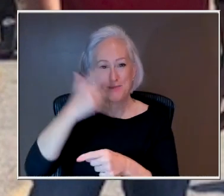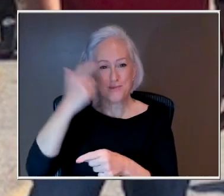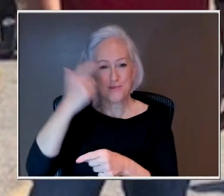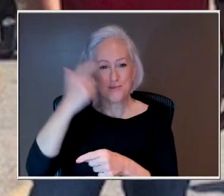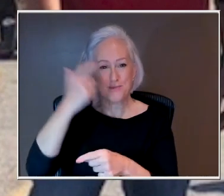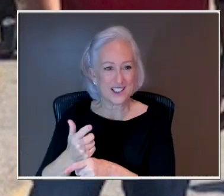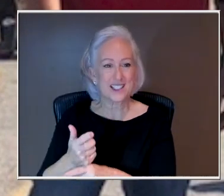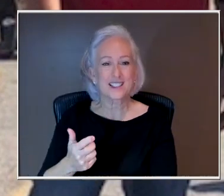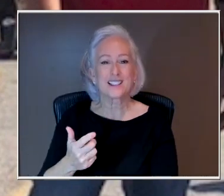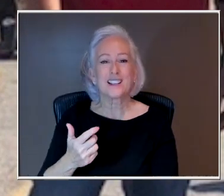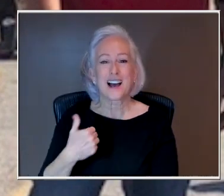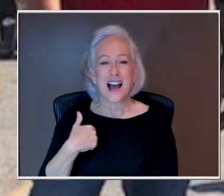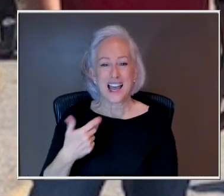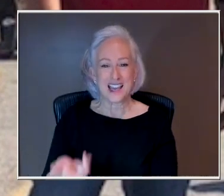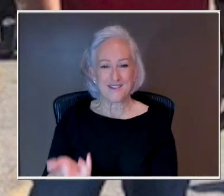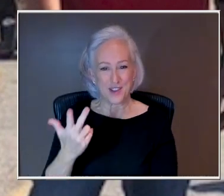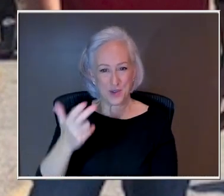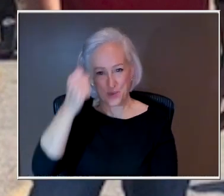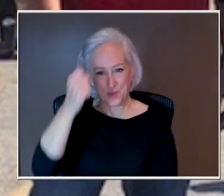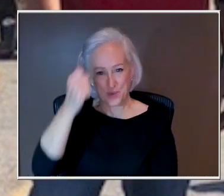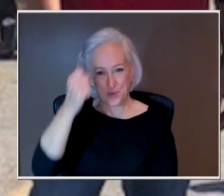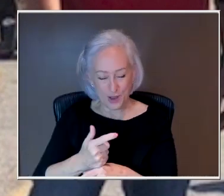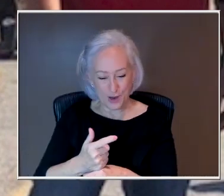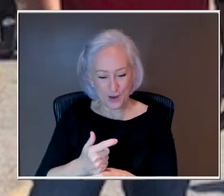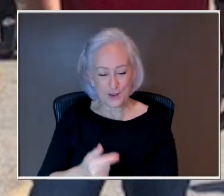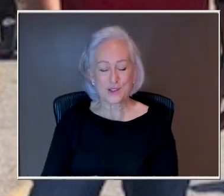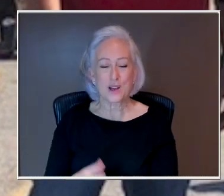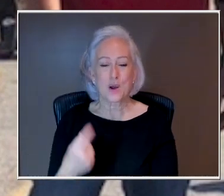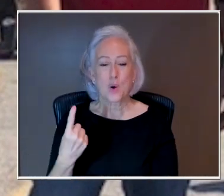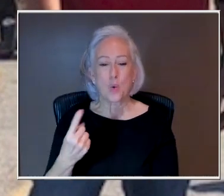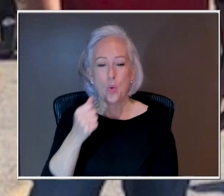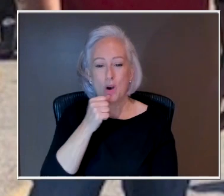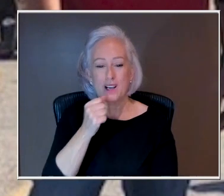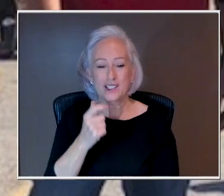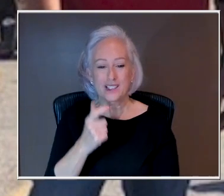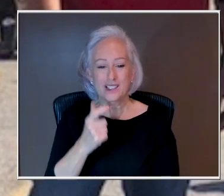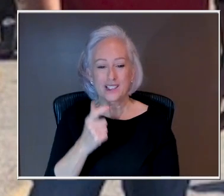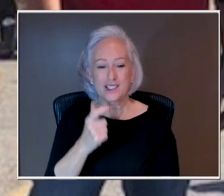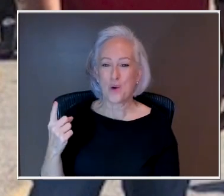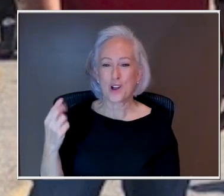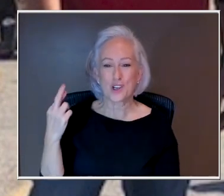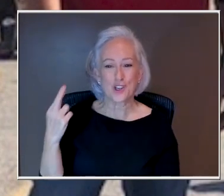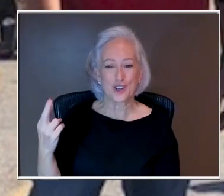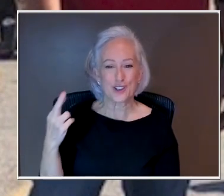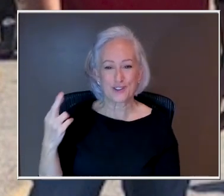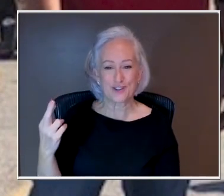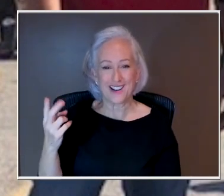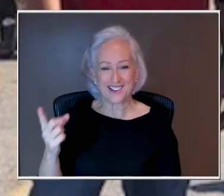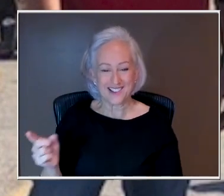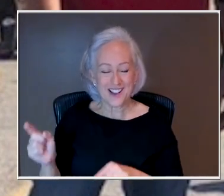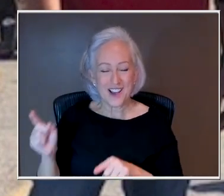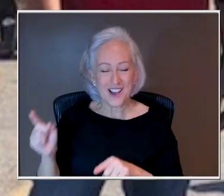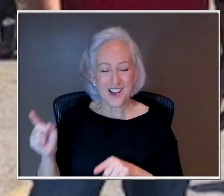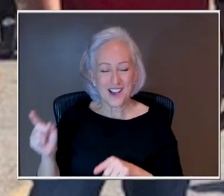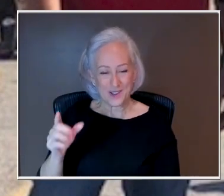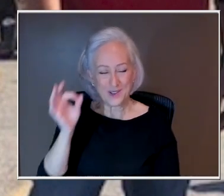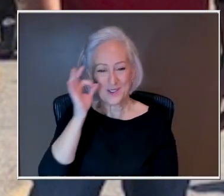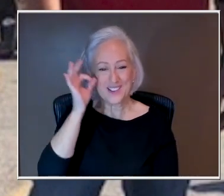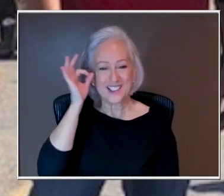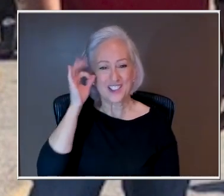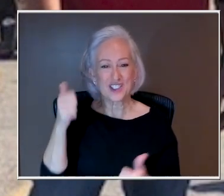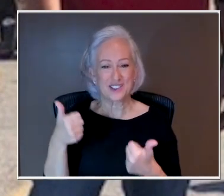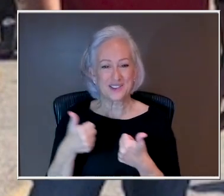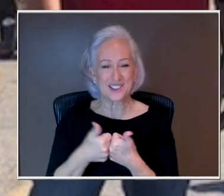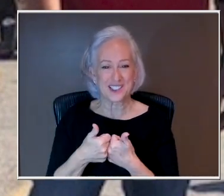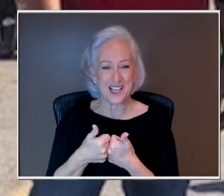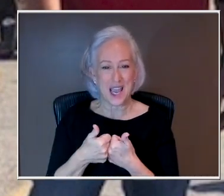my 3 brothers. I have a sister too, and that's a good friend of ours at a Chiefs game, of course, and enjoying, you know,